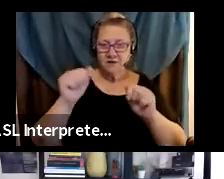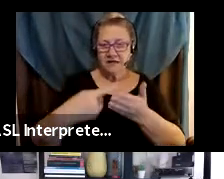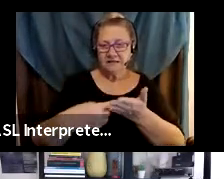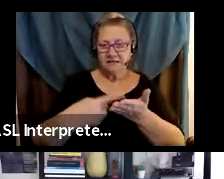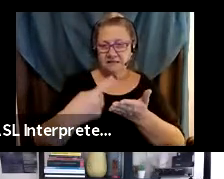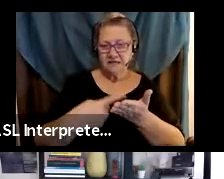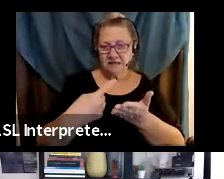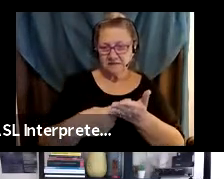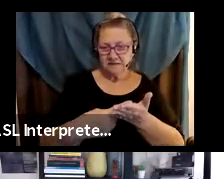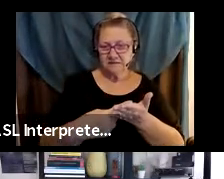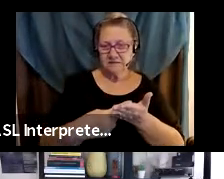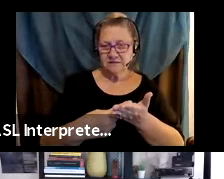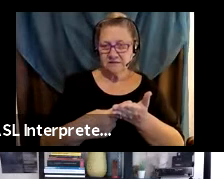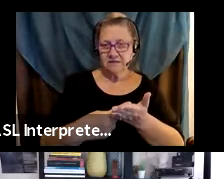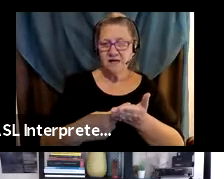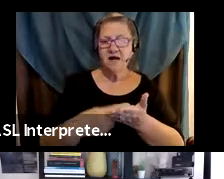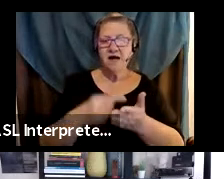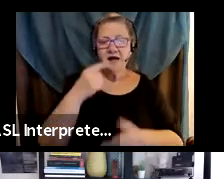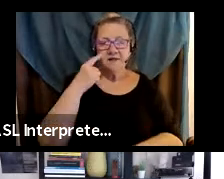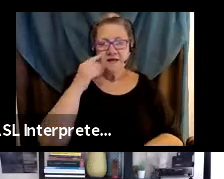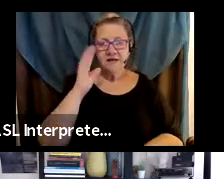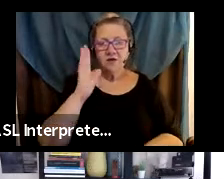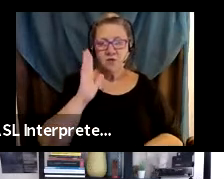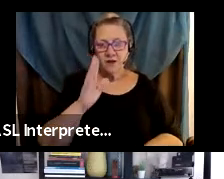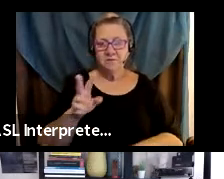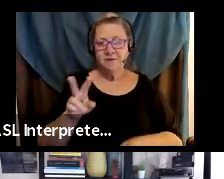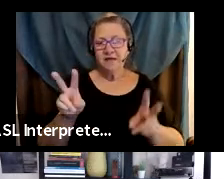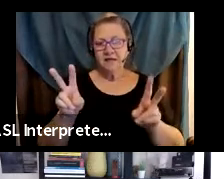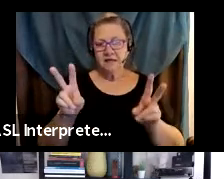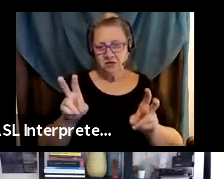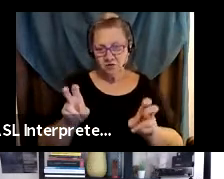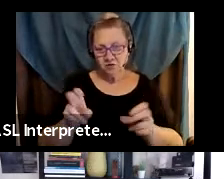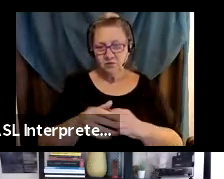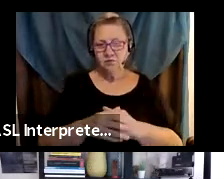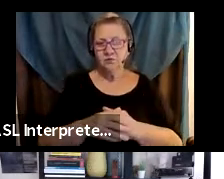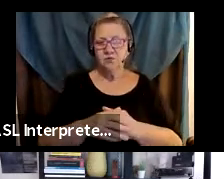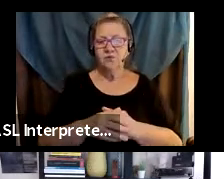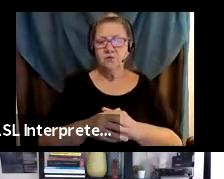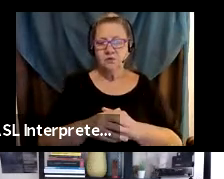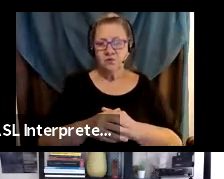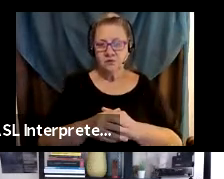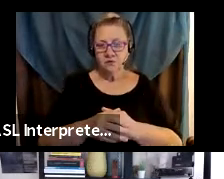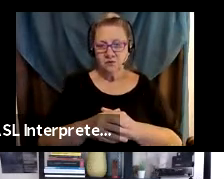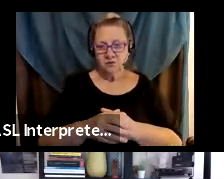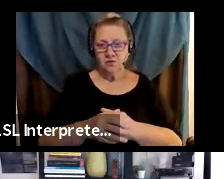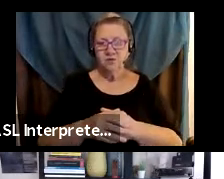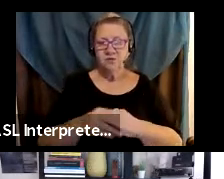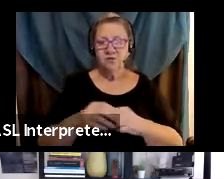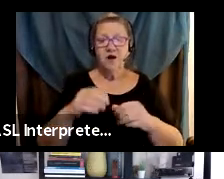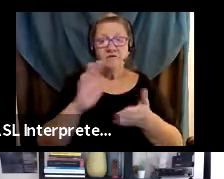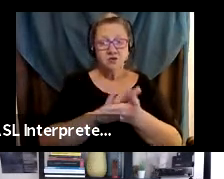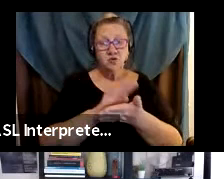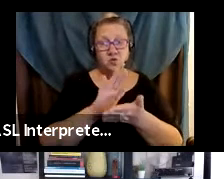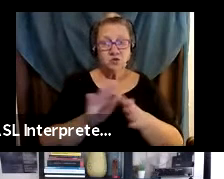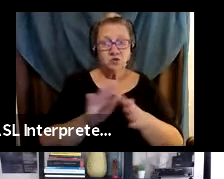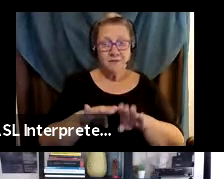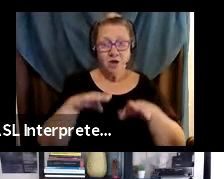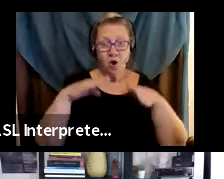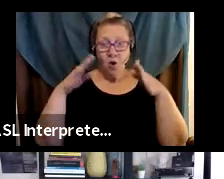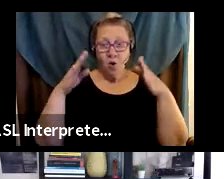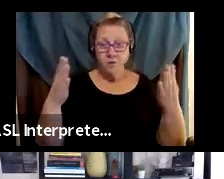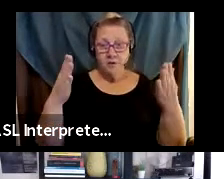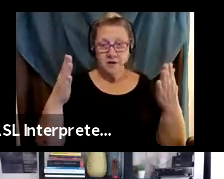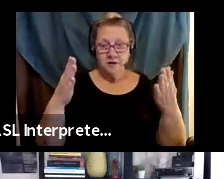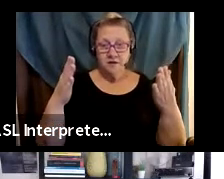this. I think it's going to be an issue. And, for schools to get open and to get